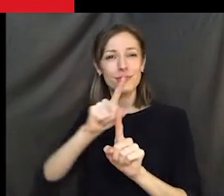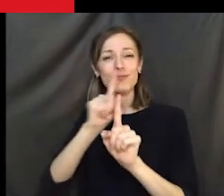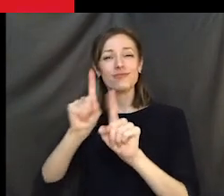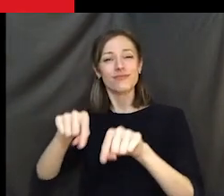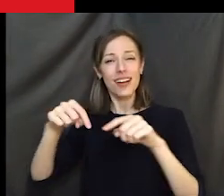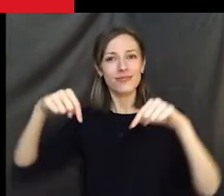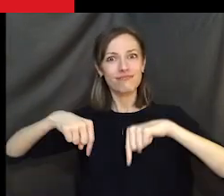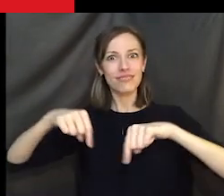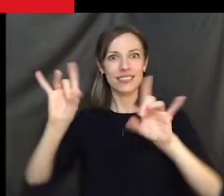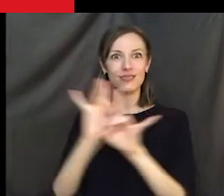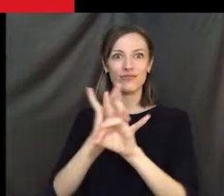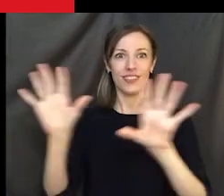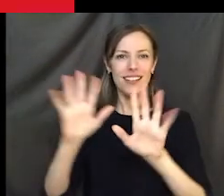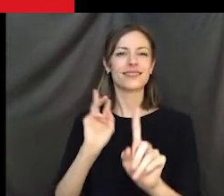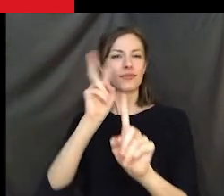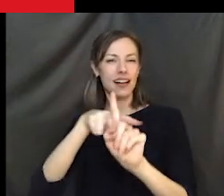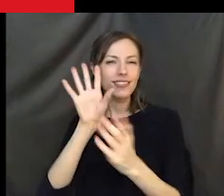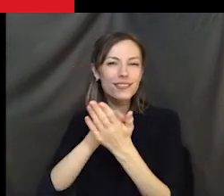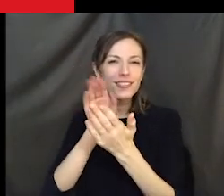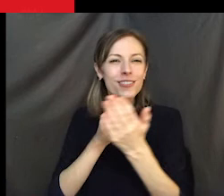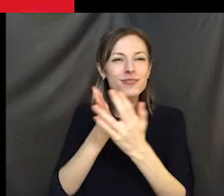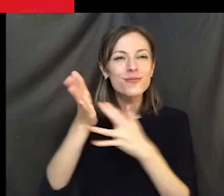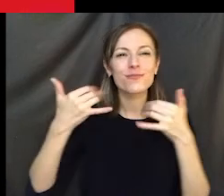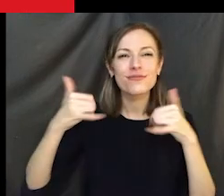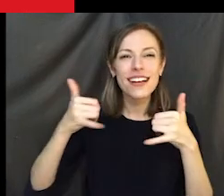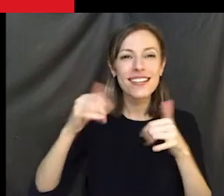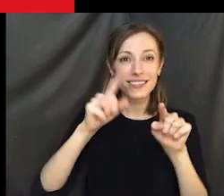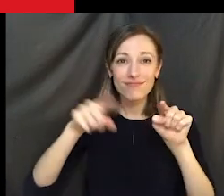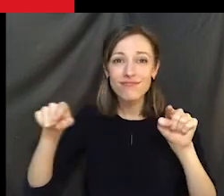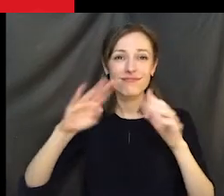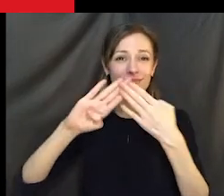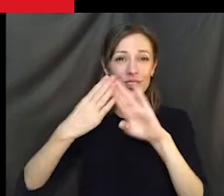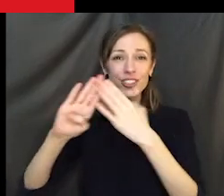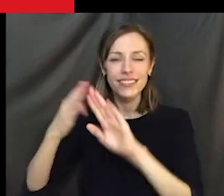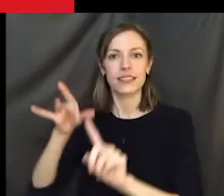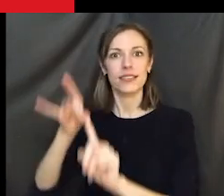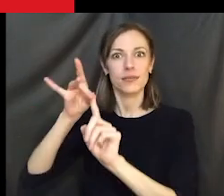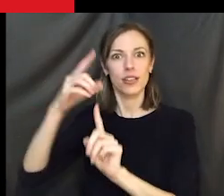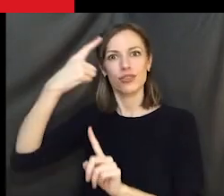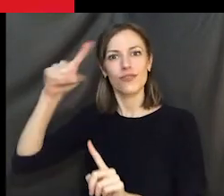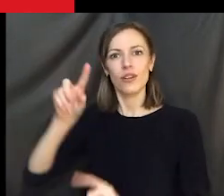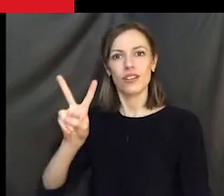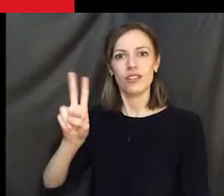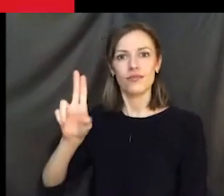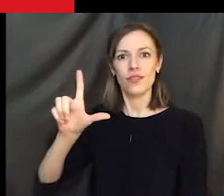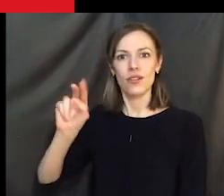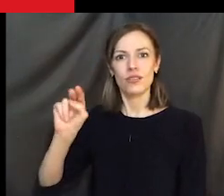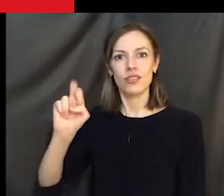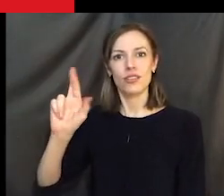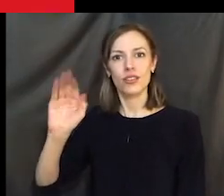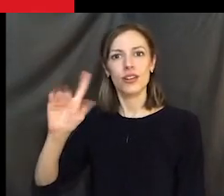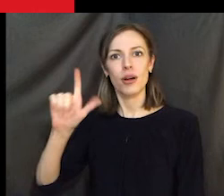communities, especially for vulnerable children, and promote transformational thinking. A few of their logos are included here.